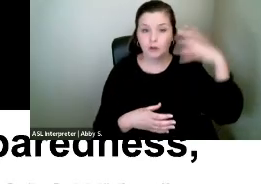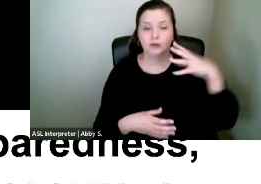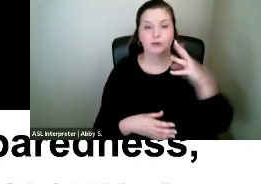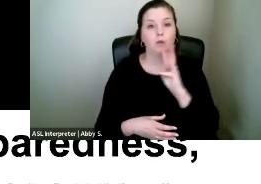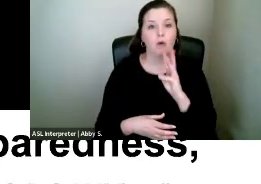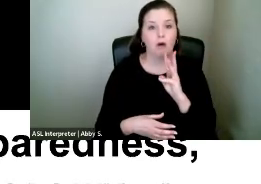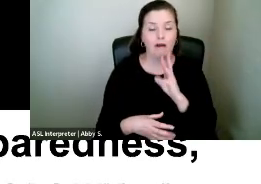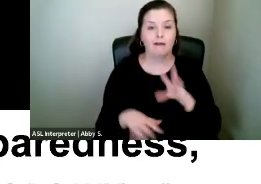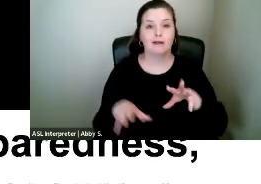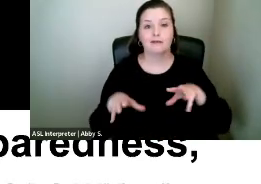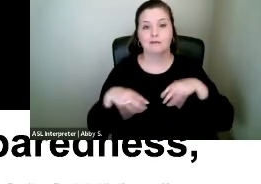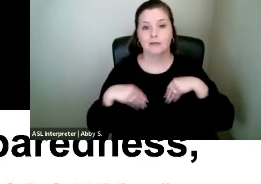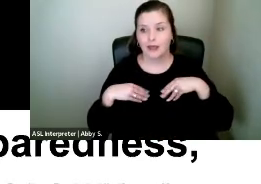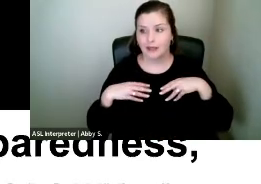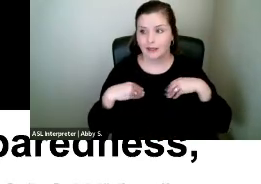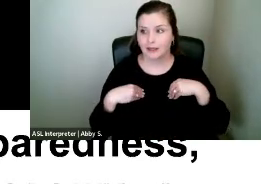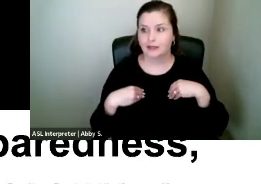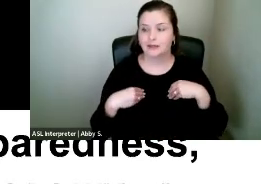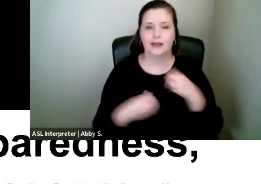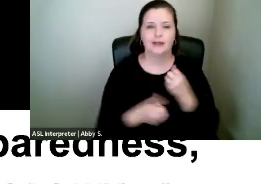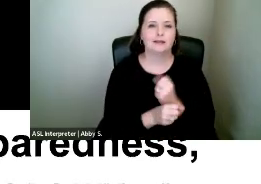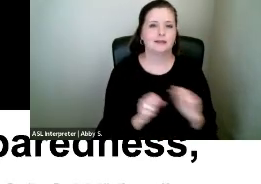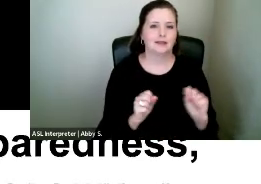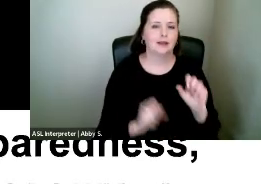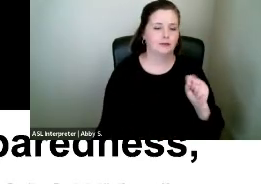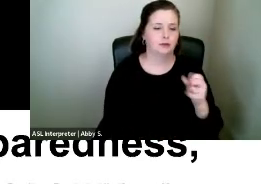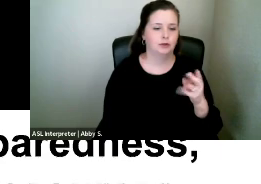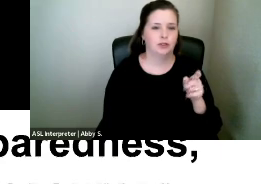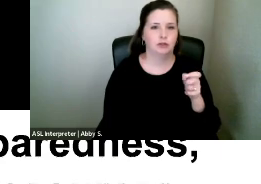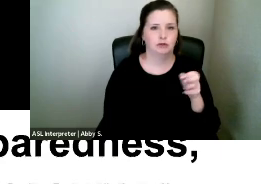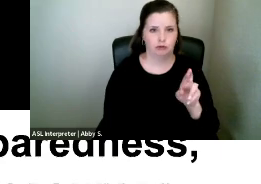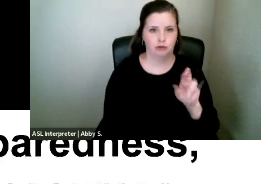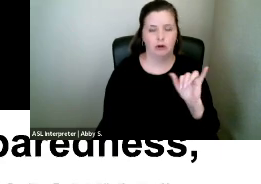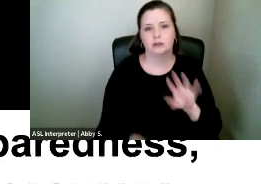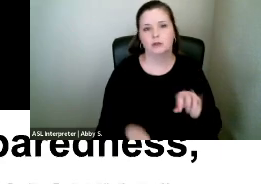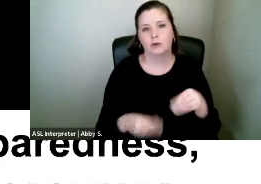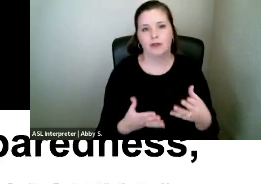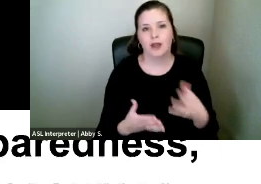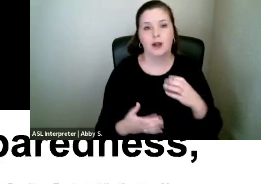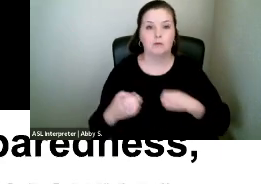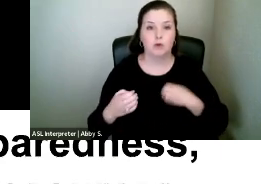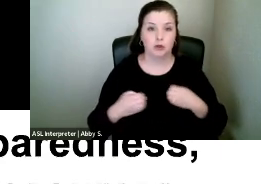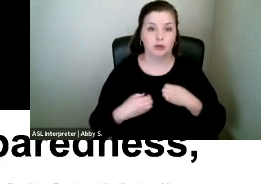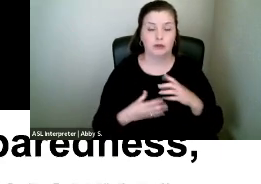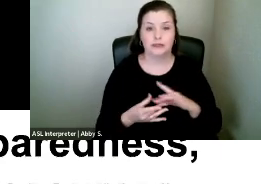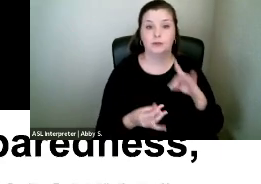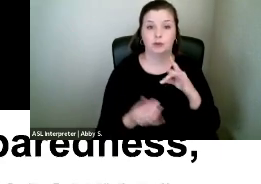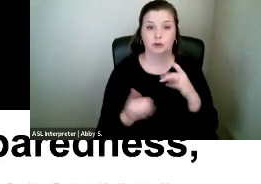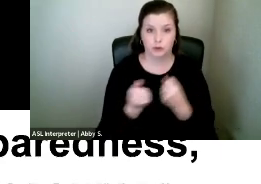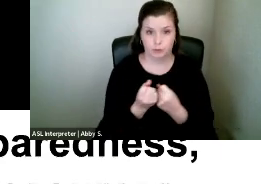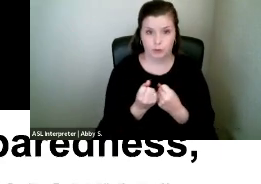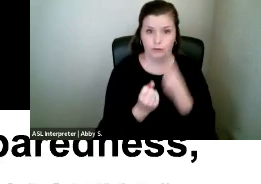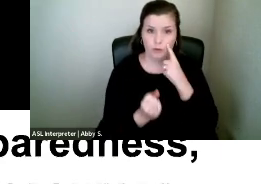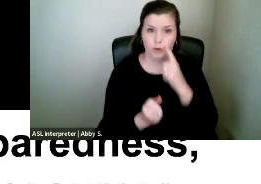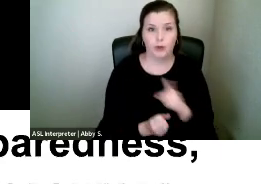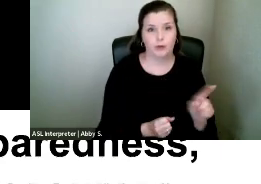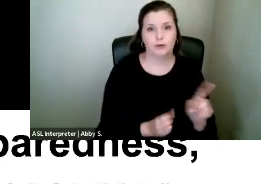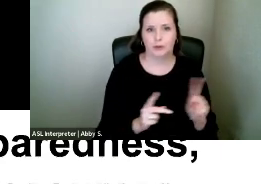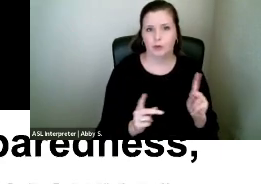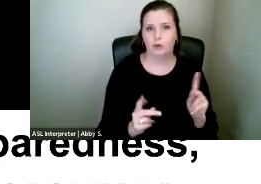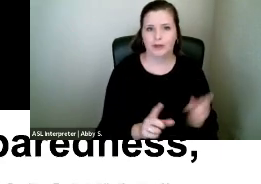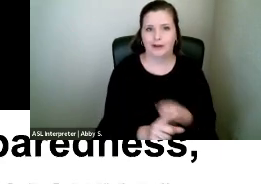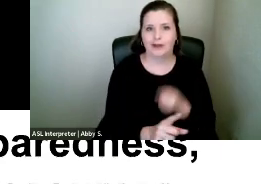also emotional or spiritual support to those affected by disasters. And we are providing their link as